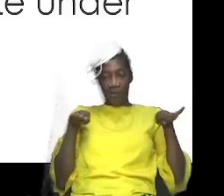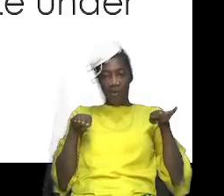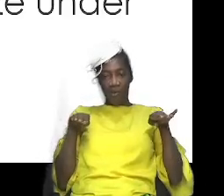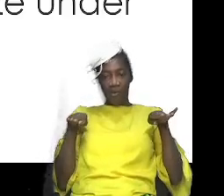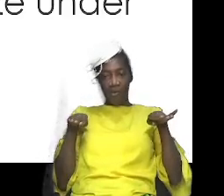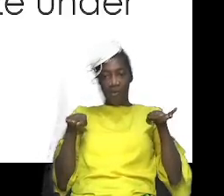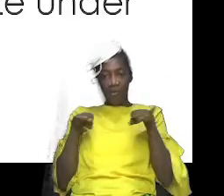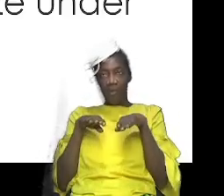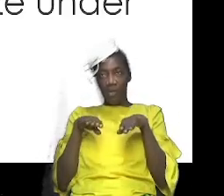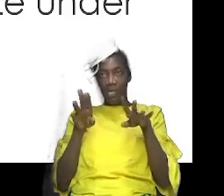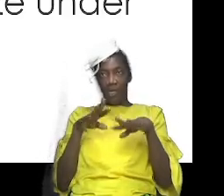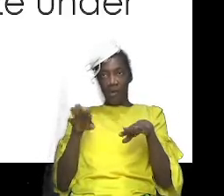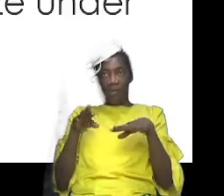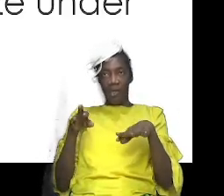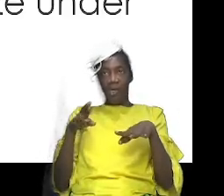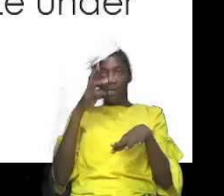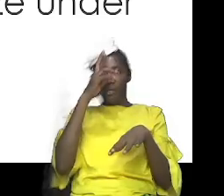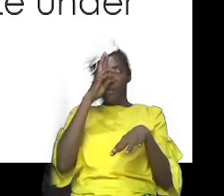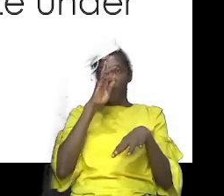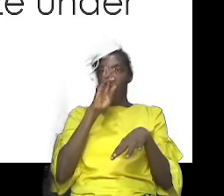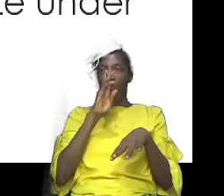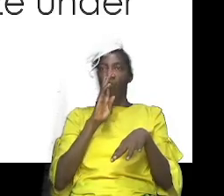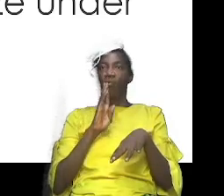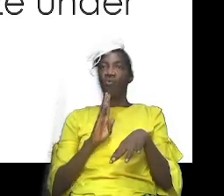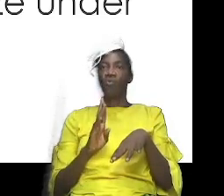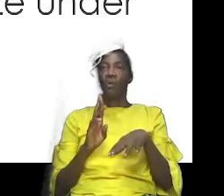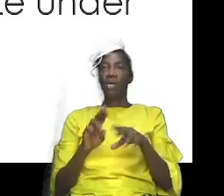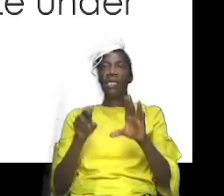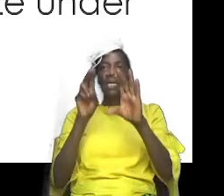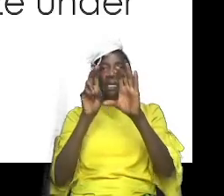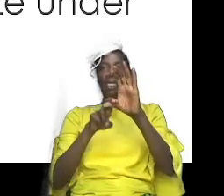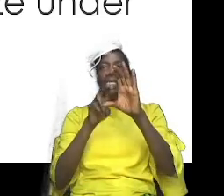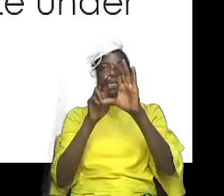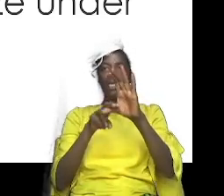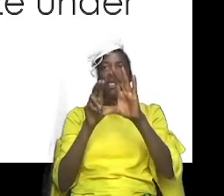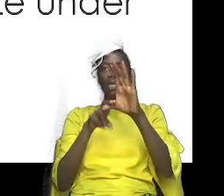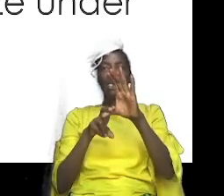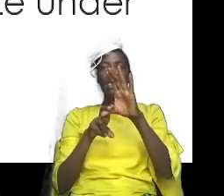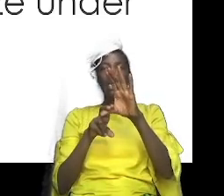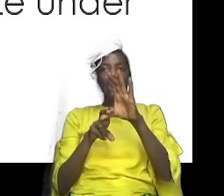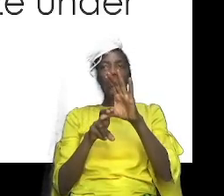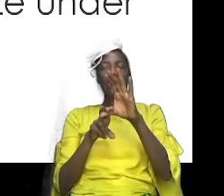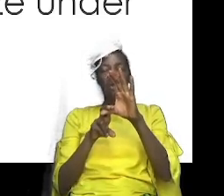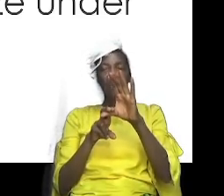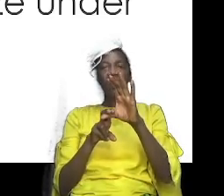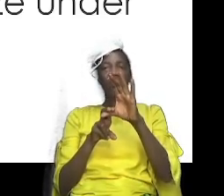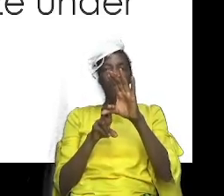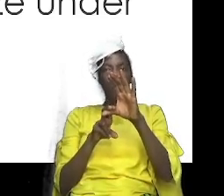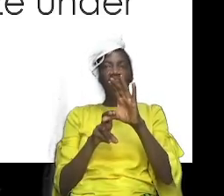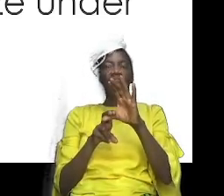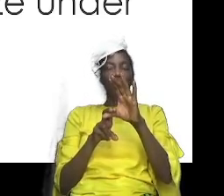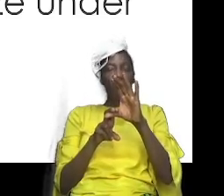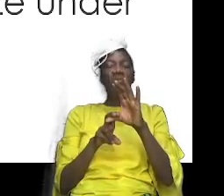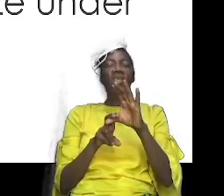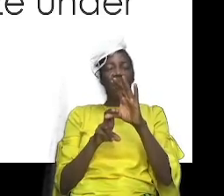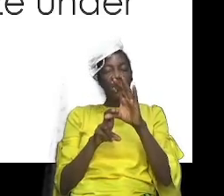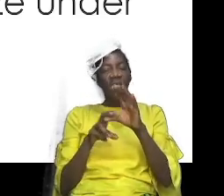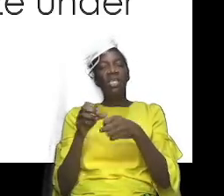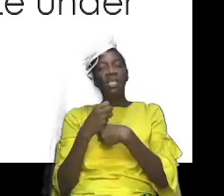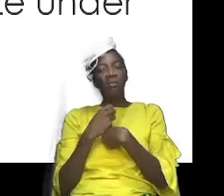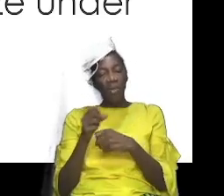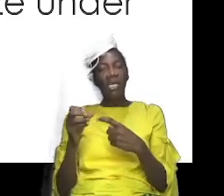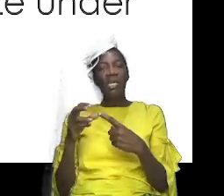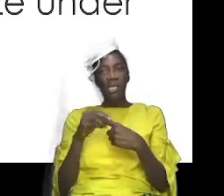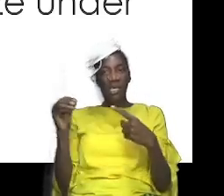where some Roman magistrate or ruler sat. They sat there with their chair, and they made decisions